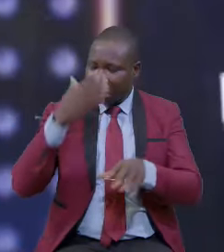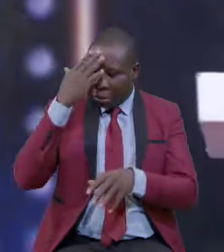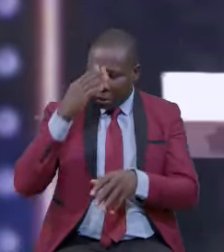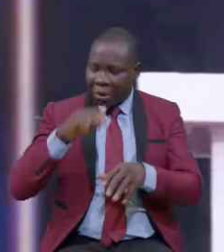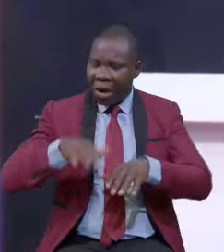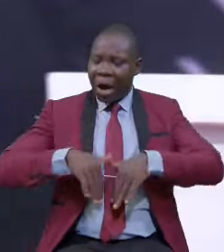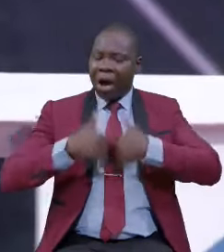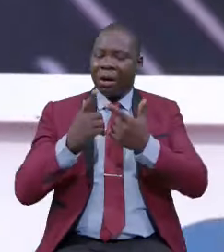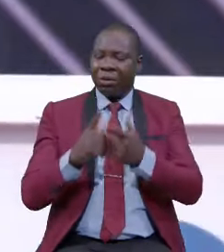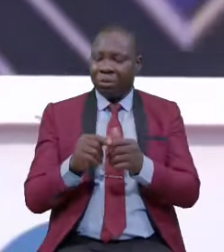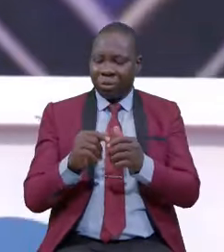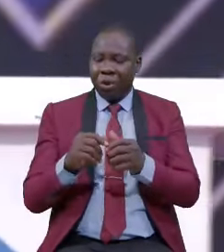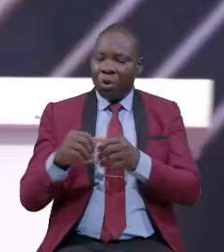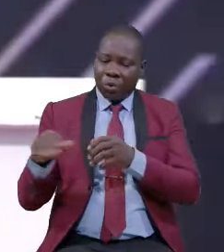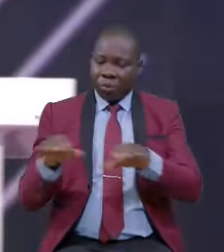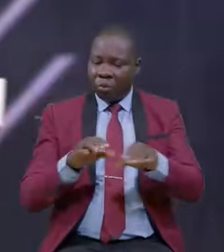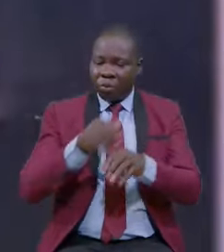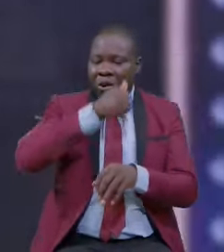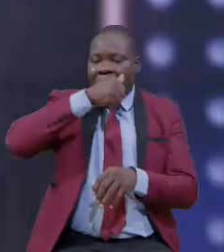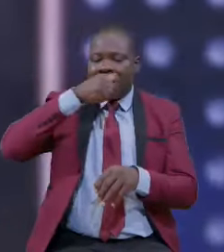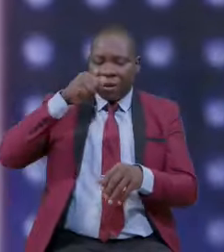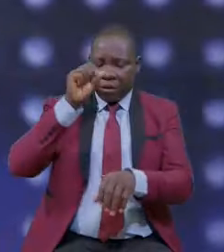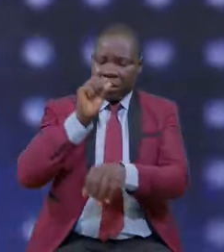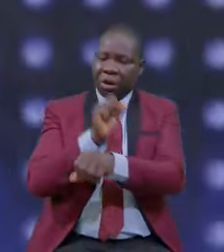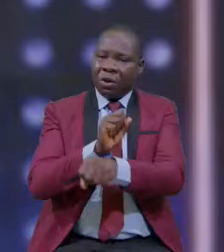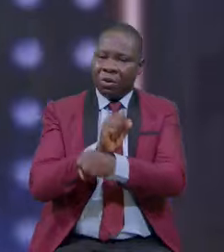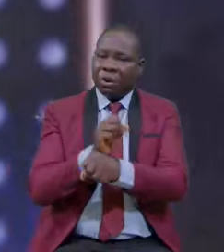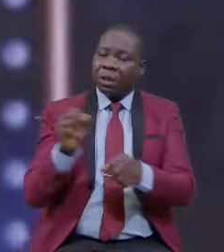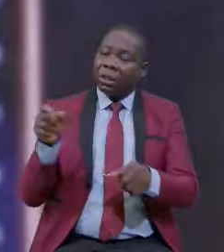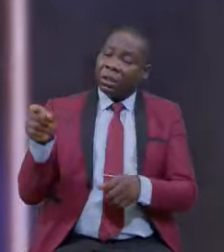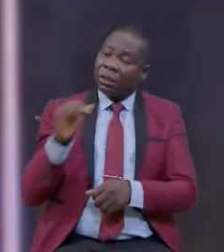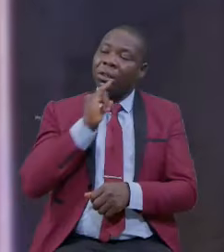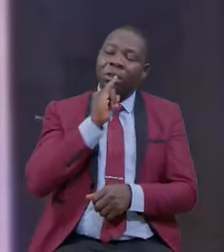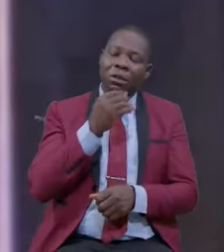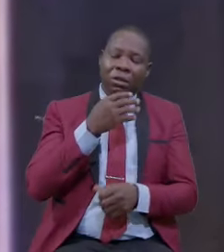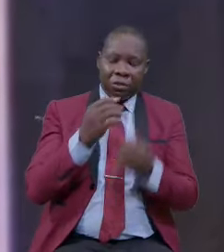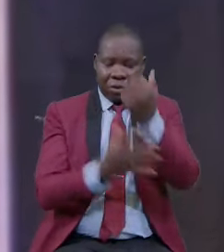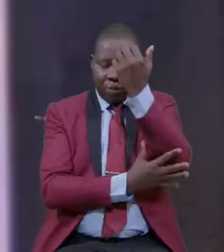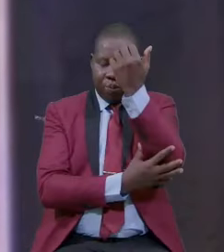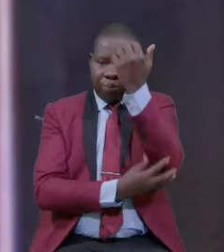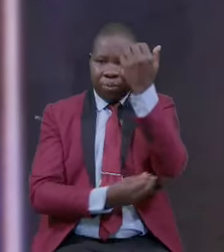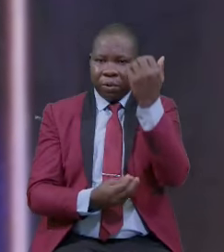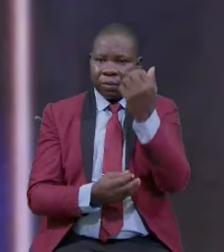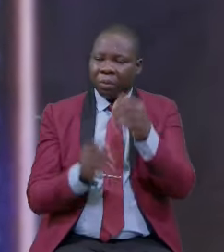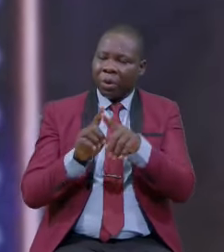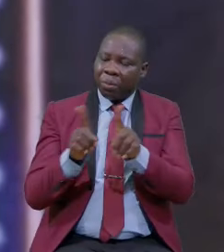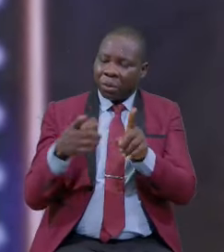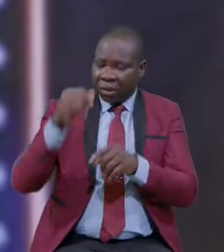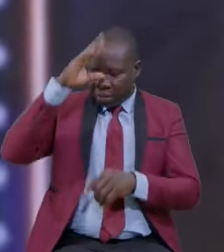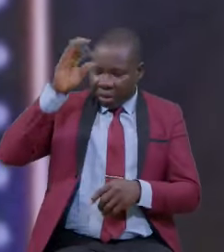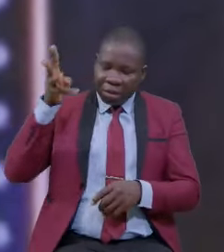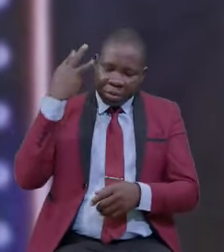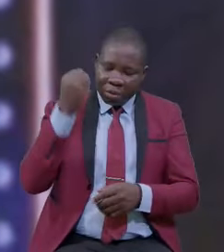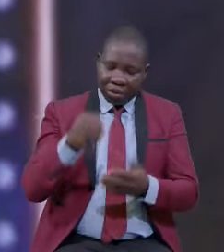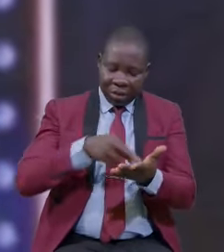agriculture. He is poor. But you know, the man was reading the word and knowing the word. He was